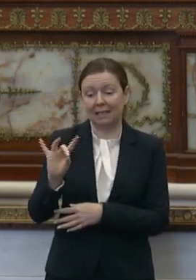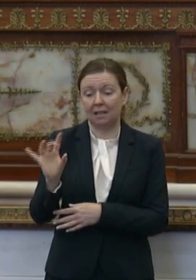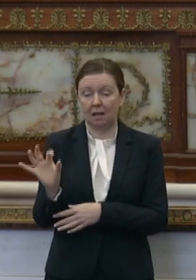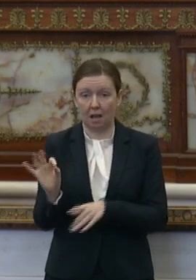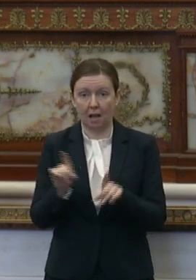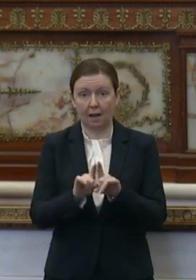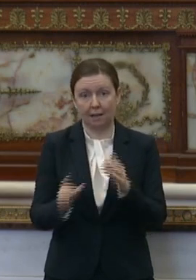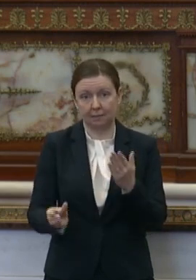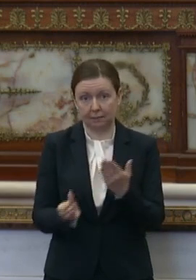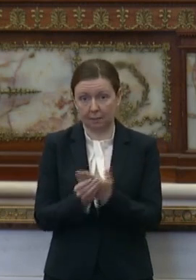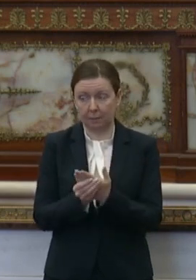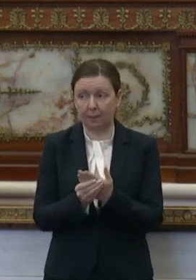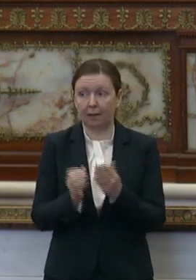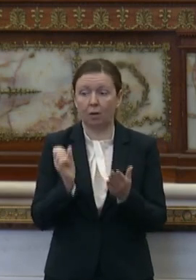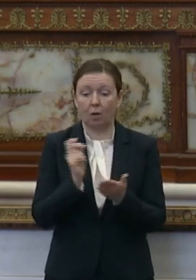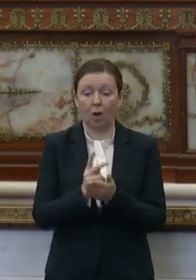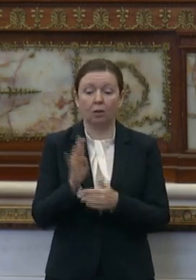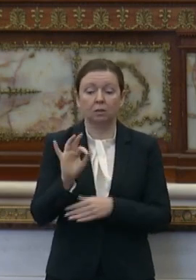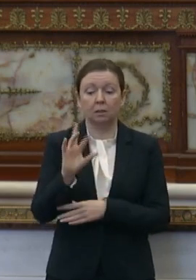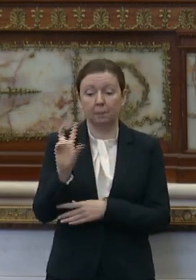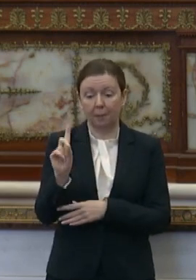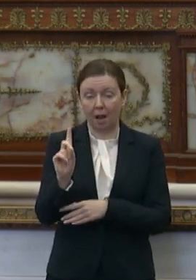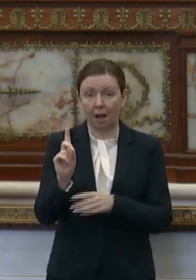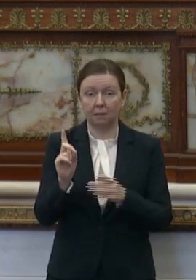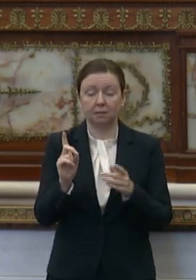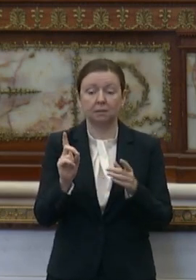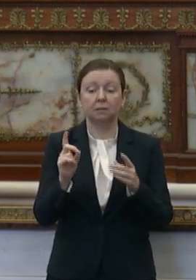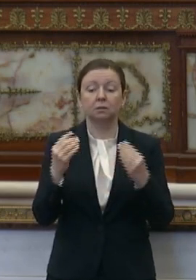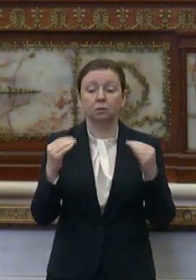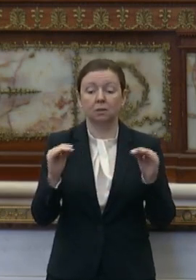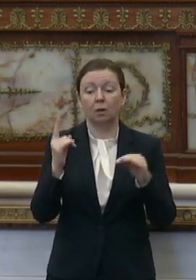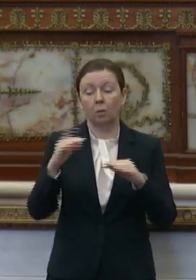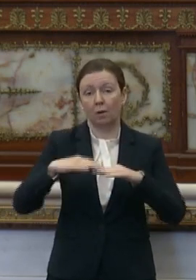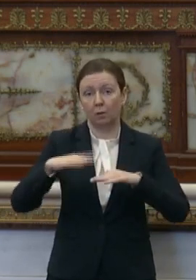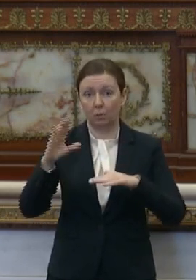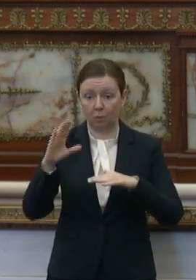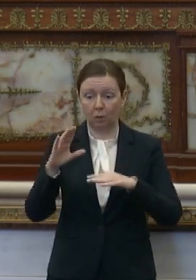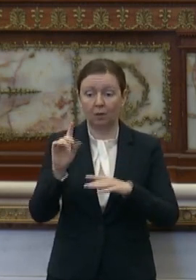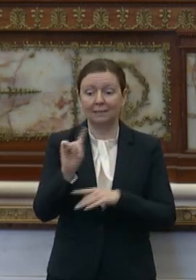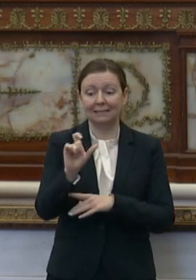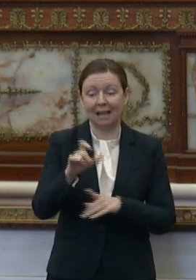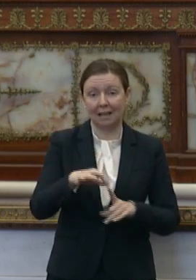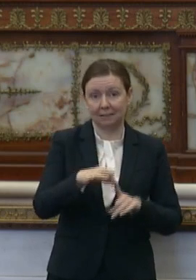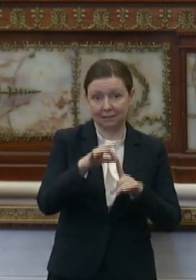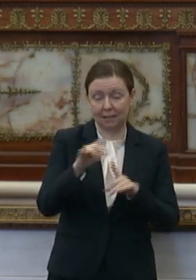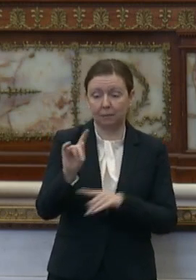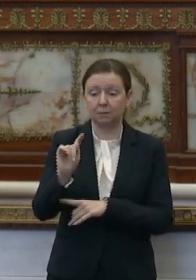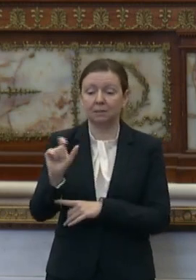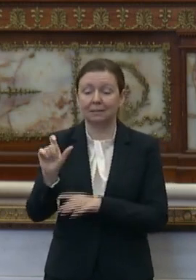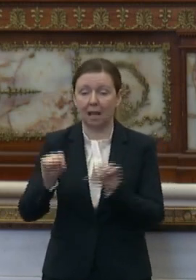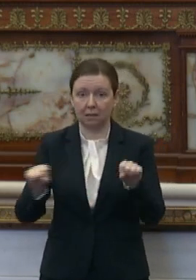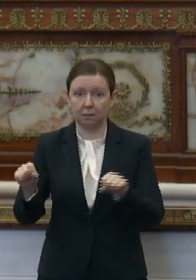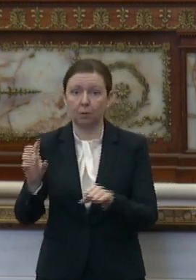supplemented, authorizing the bond committee to issue and sell one or more series of tax-exempt or taxable water and